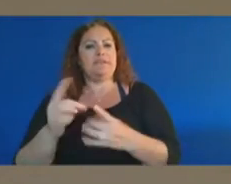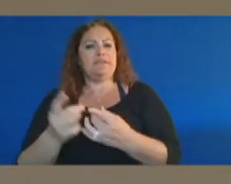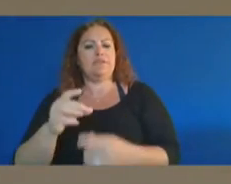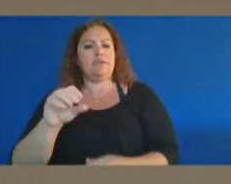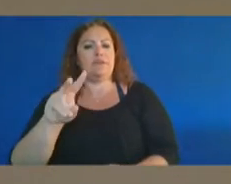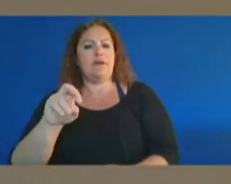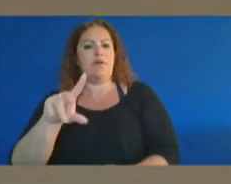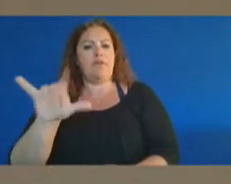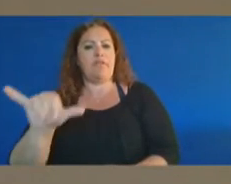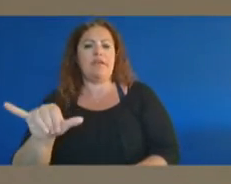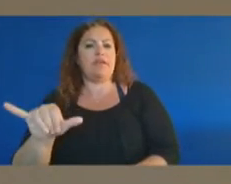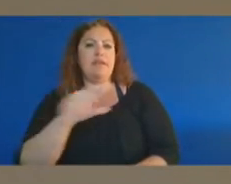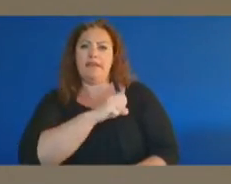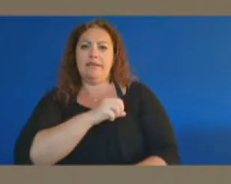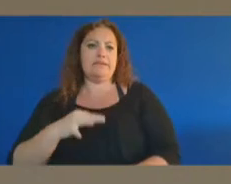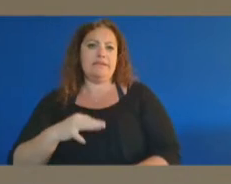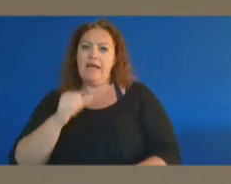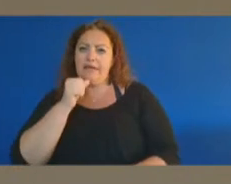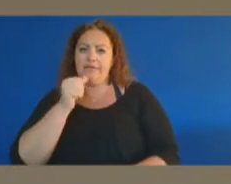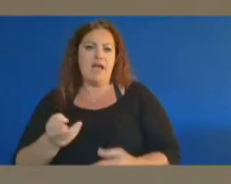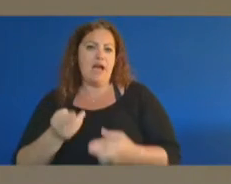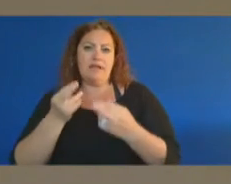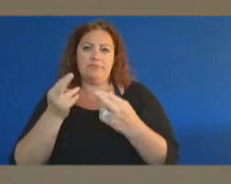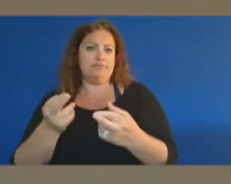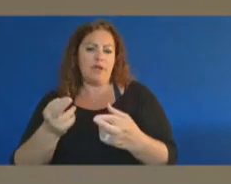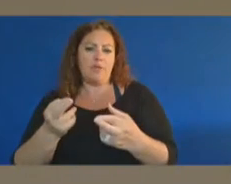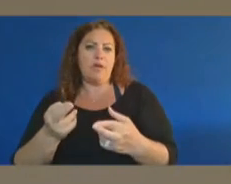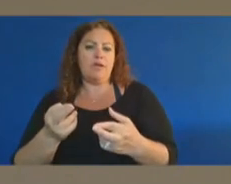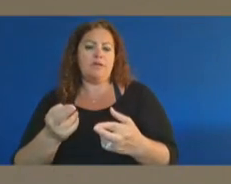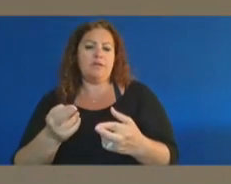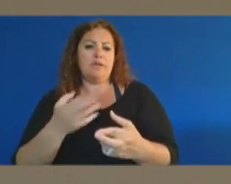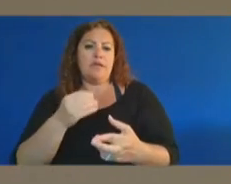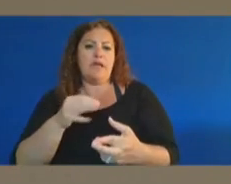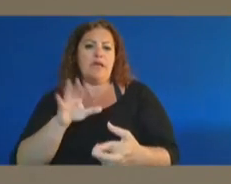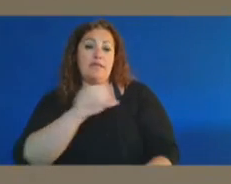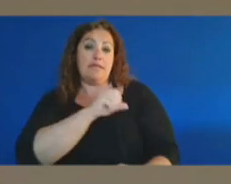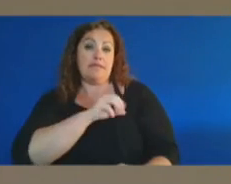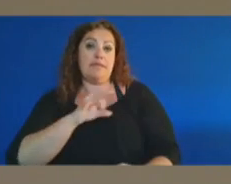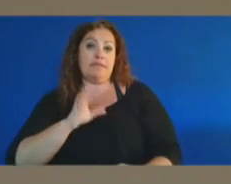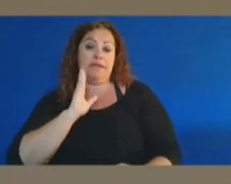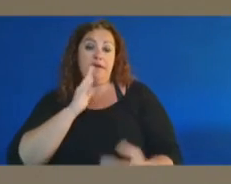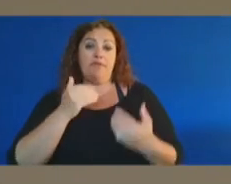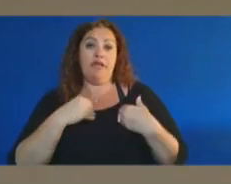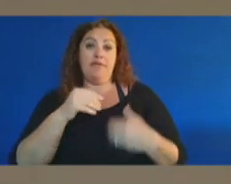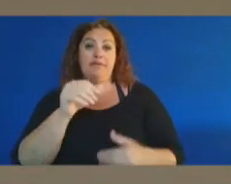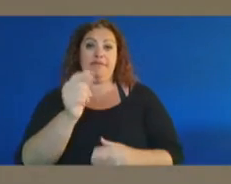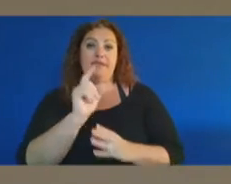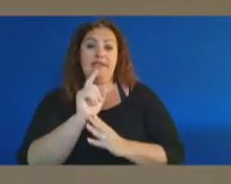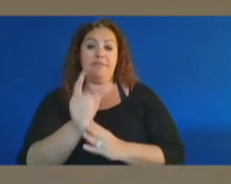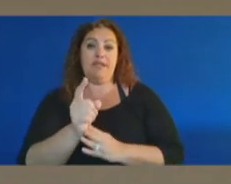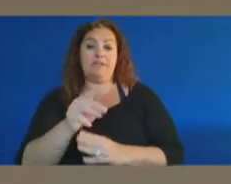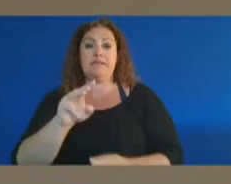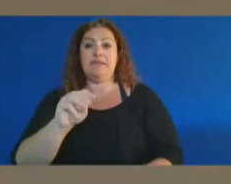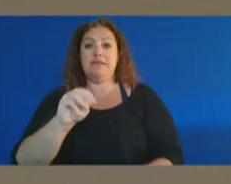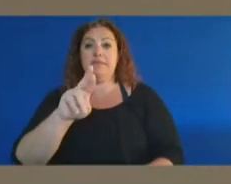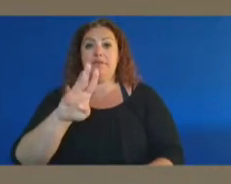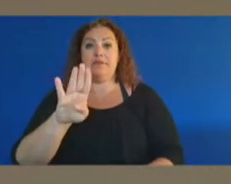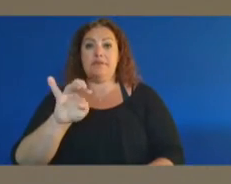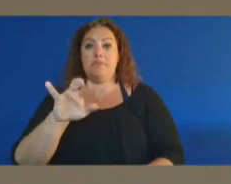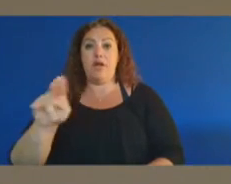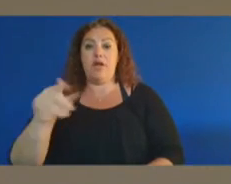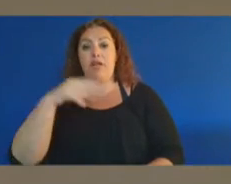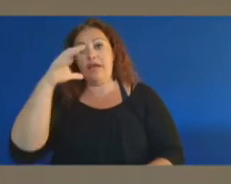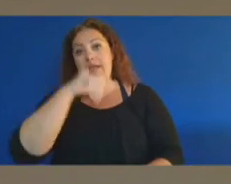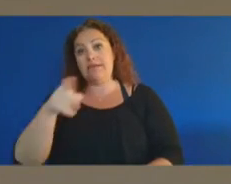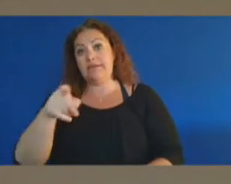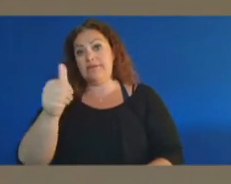and this petition and so the staff will have um 10 minutes and Mr Brown I guess you're the 10-minute man